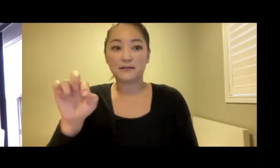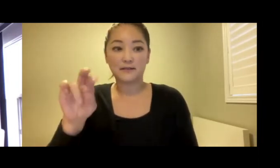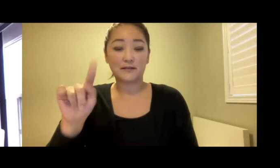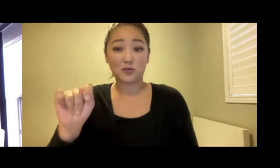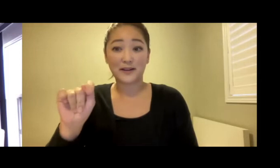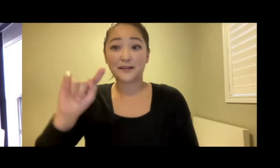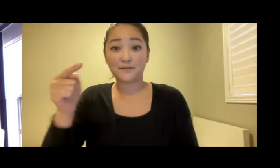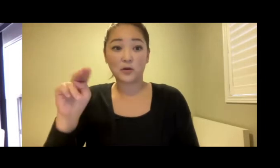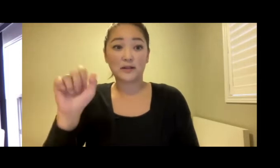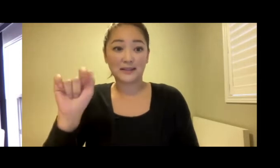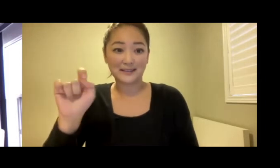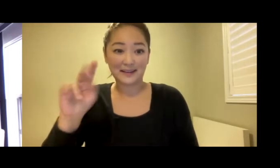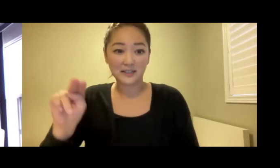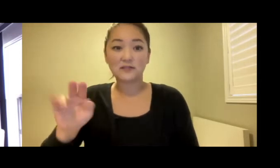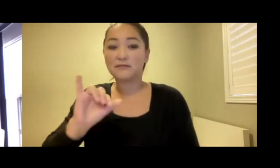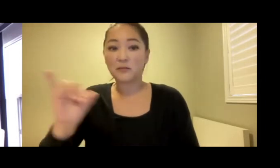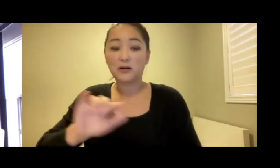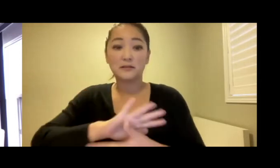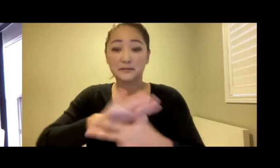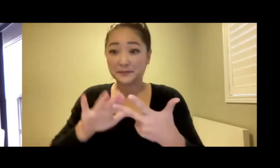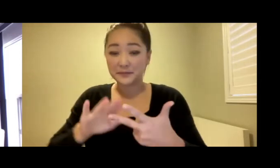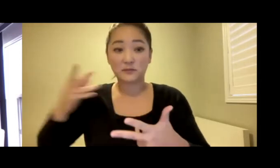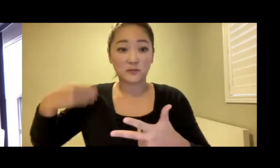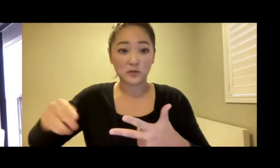territories of the Anishinaabe,